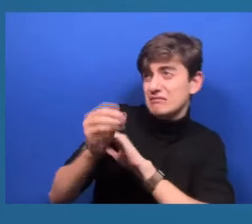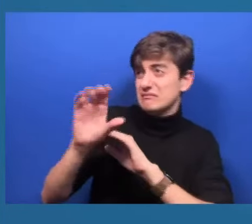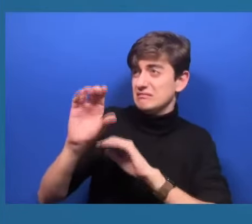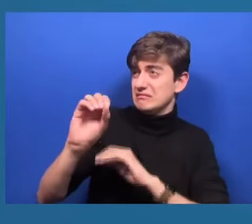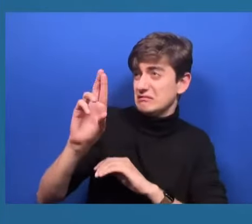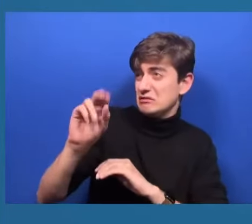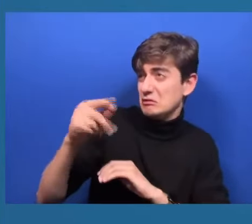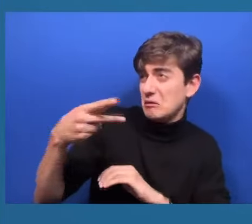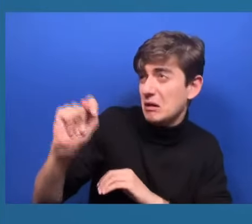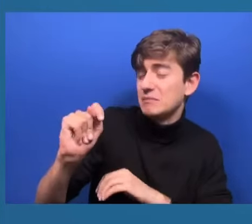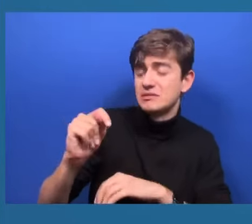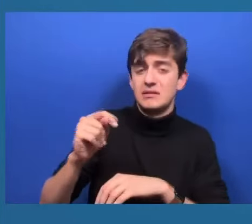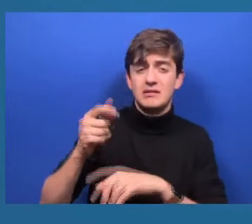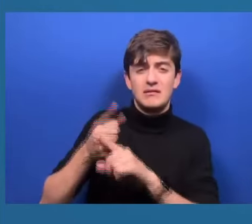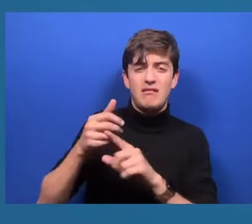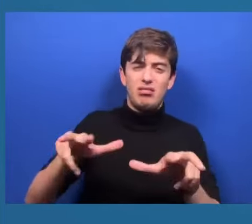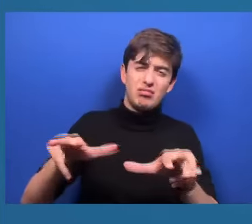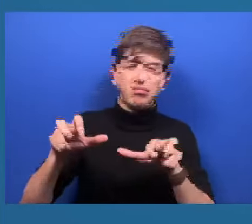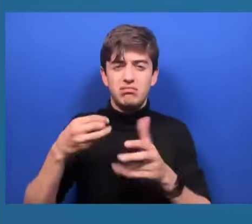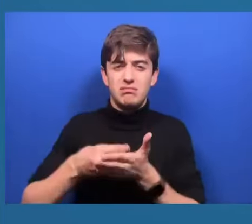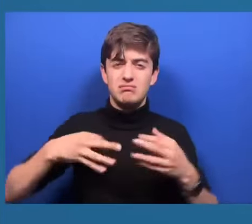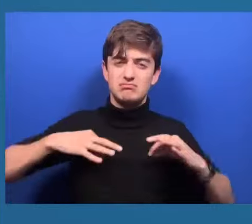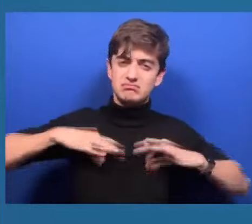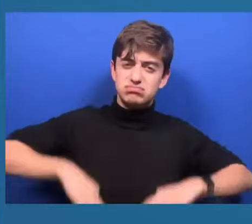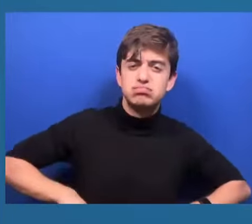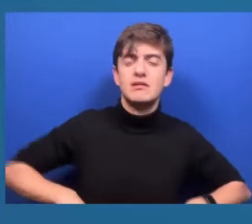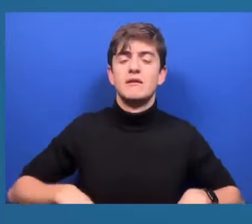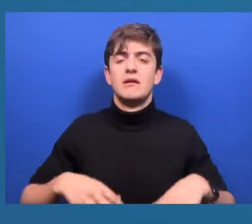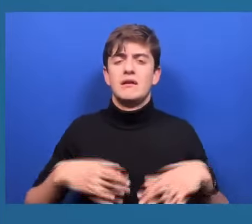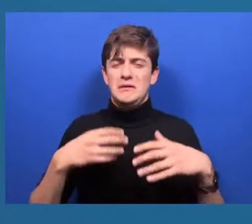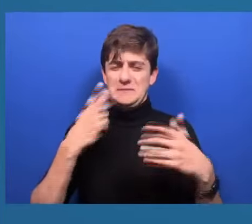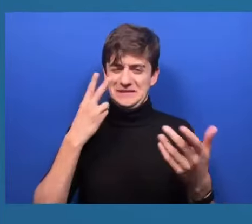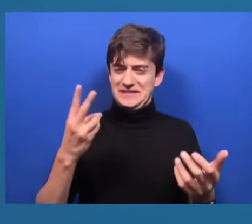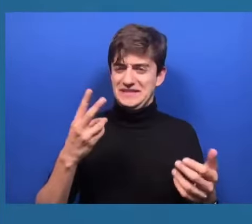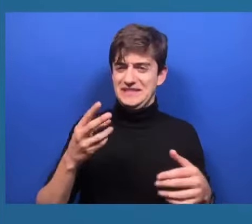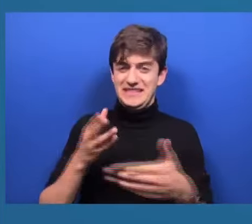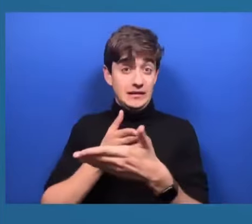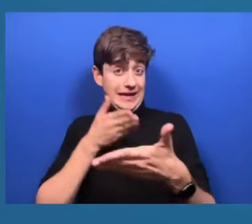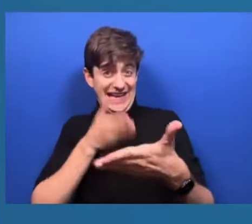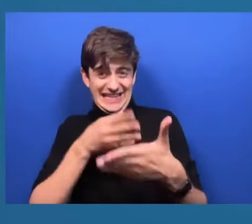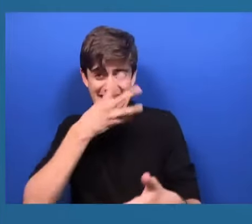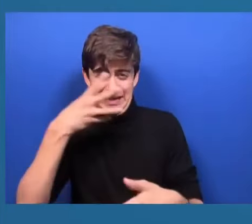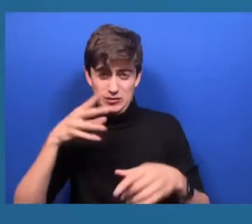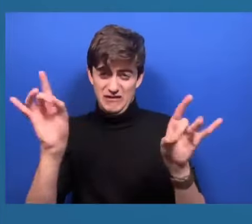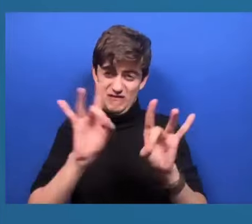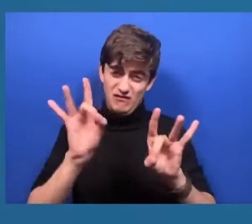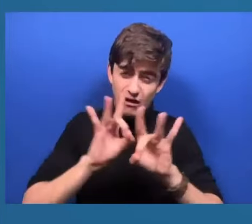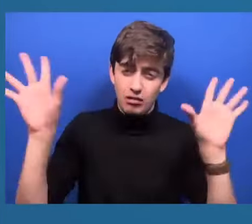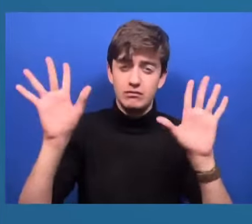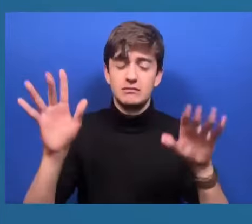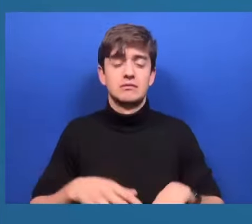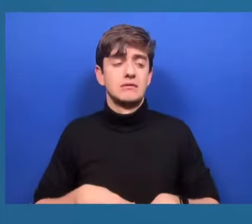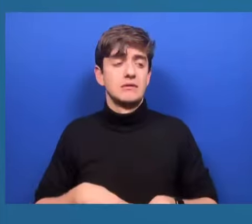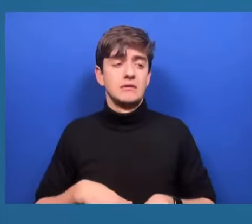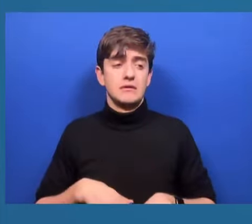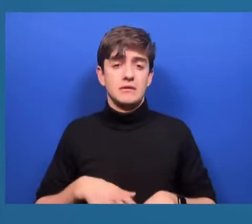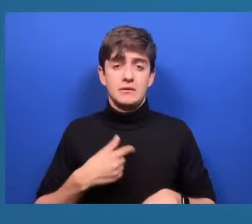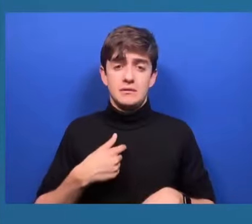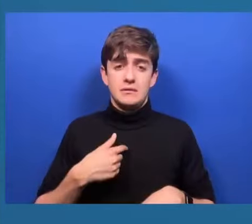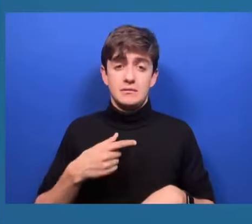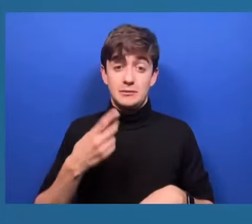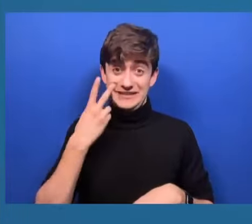of self-enrichment, a shadow of anti-immigrant violence, reckoning with it just